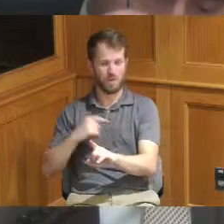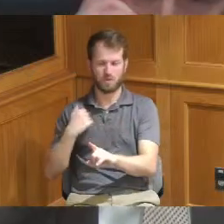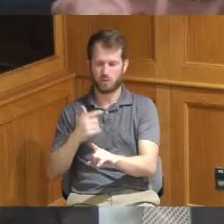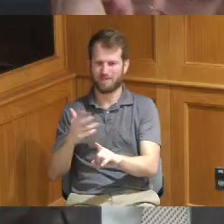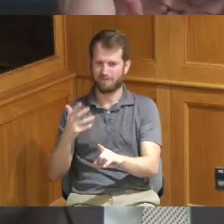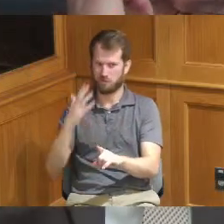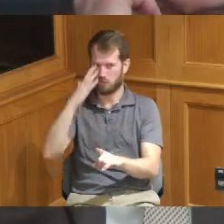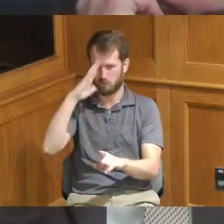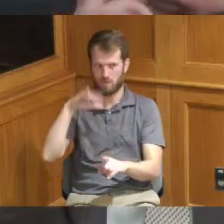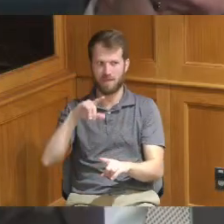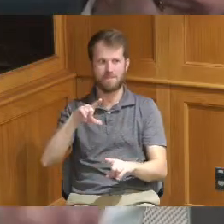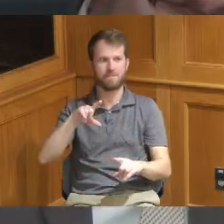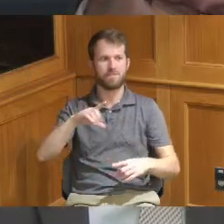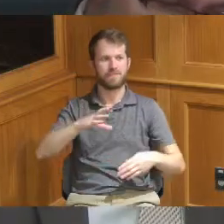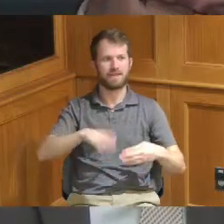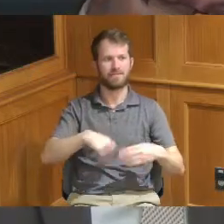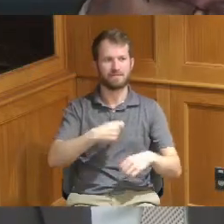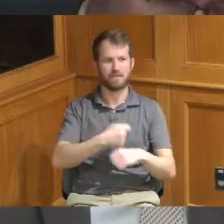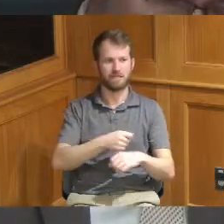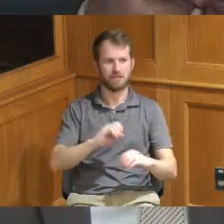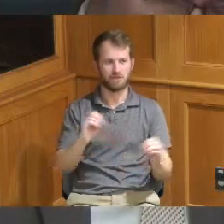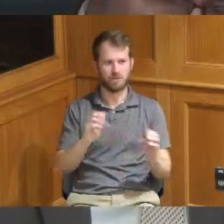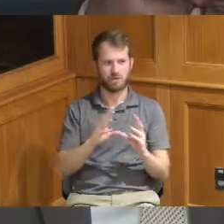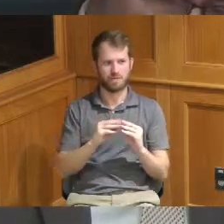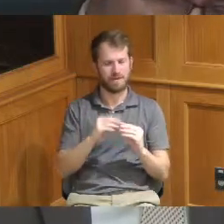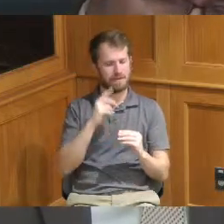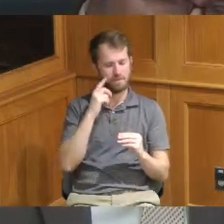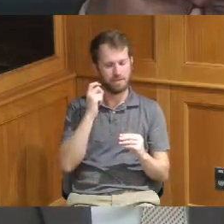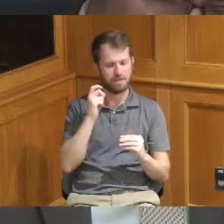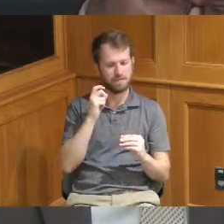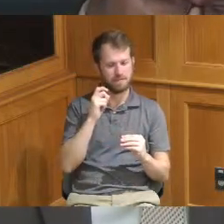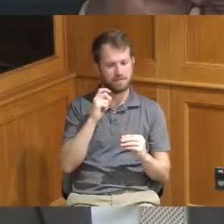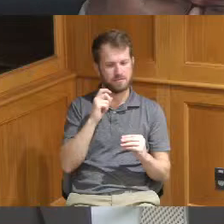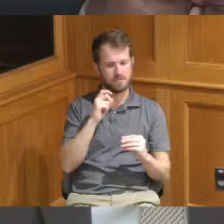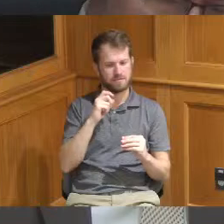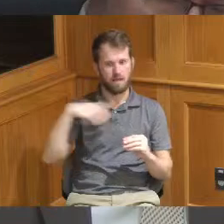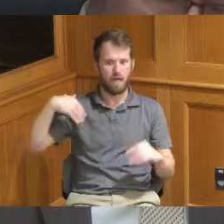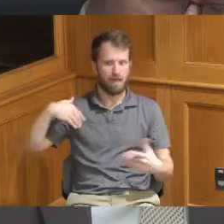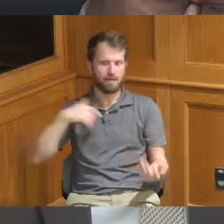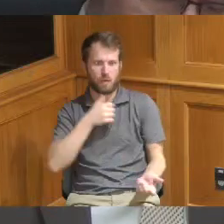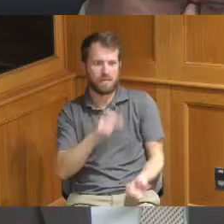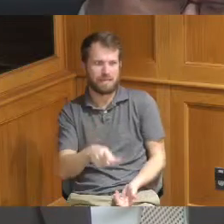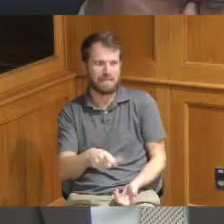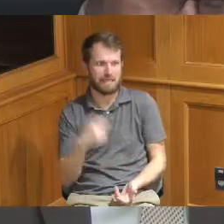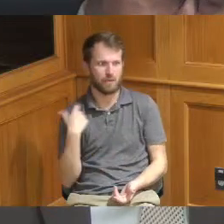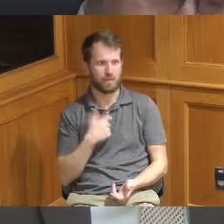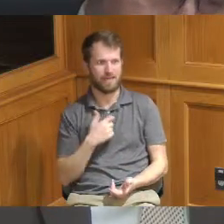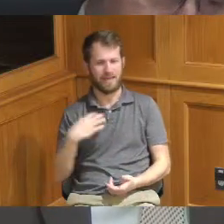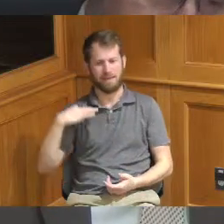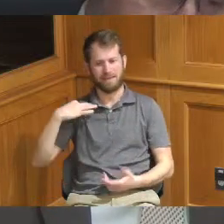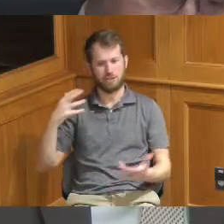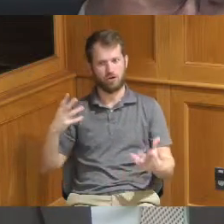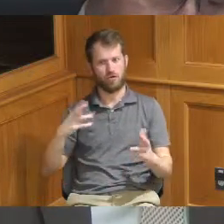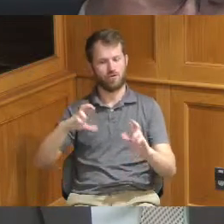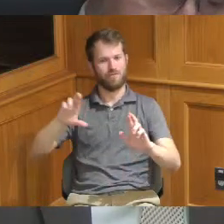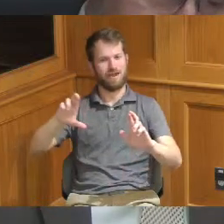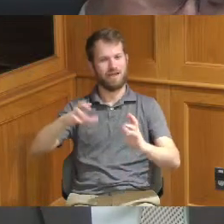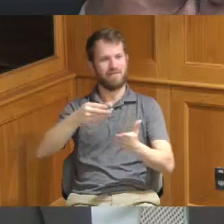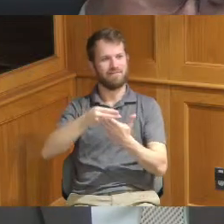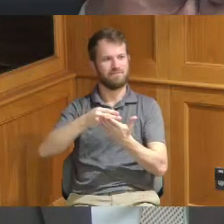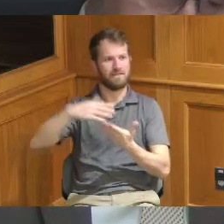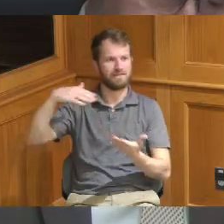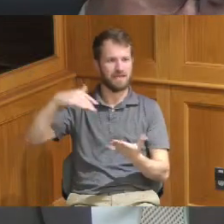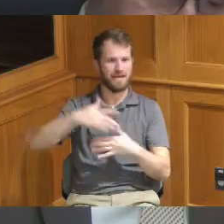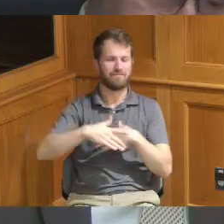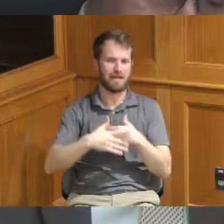at the end of the year because we don't need to yet. I mean, there's nothing to meet about because we're ready with the application, and the funds have not yet been